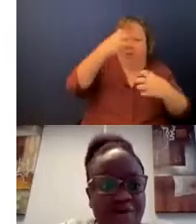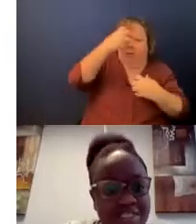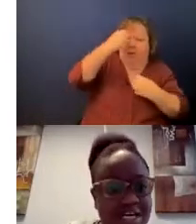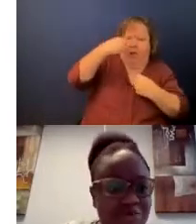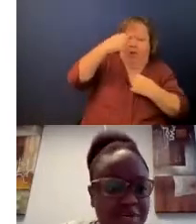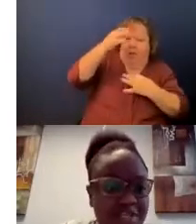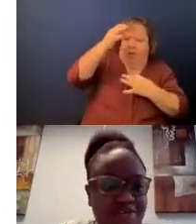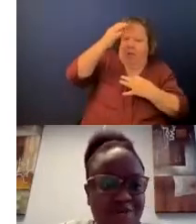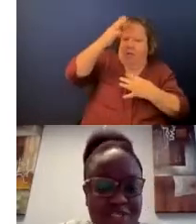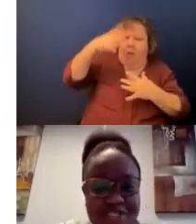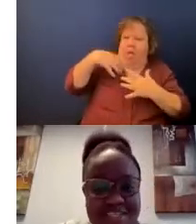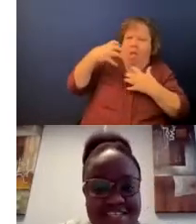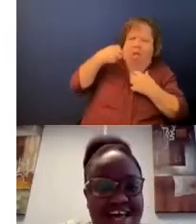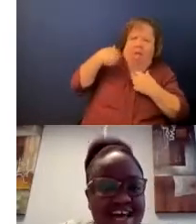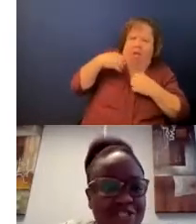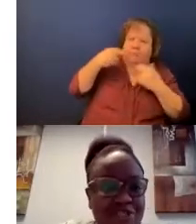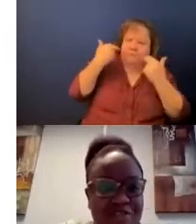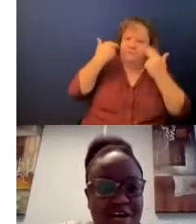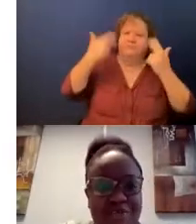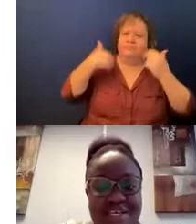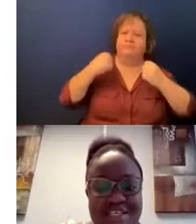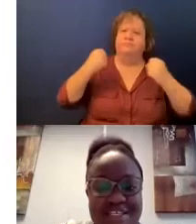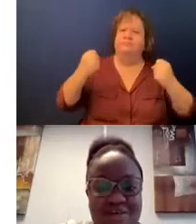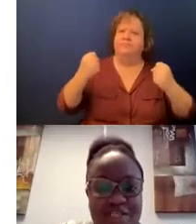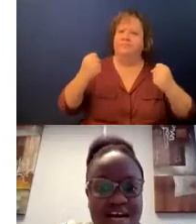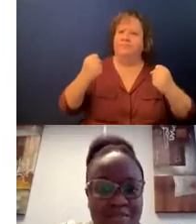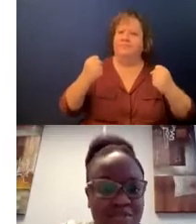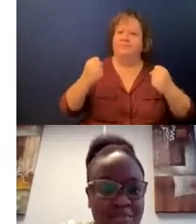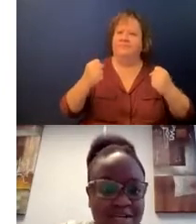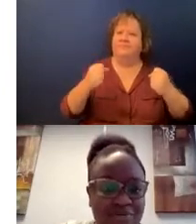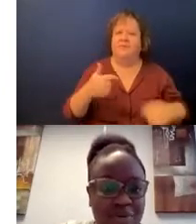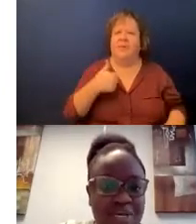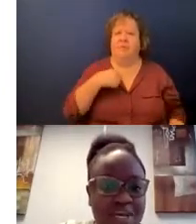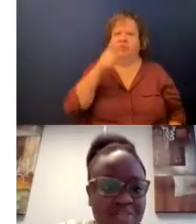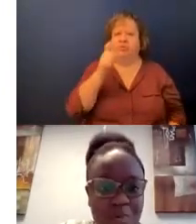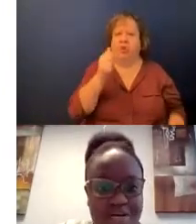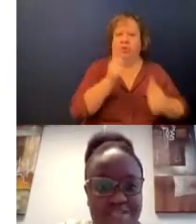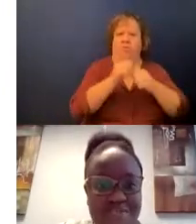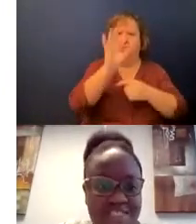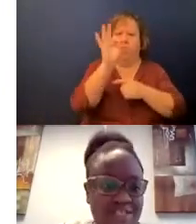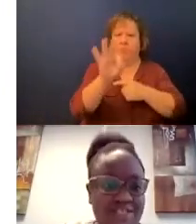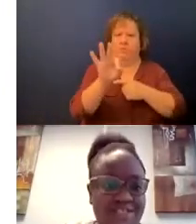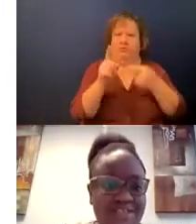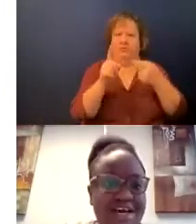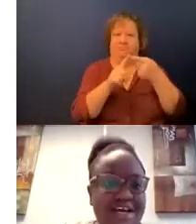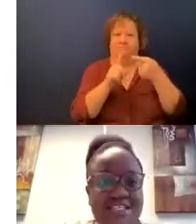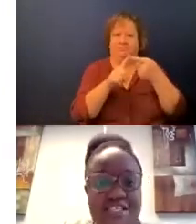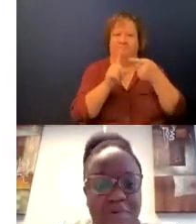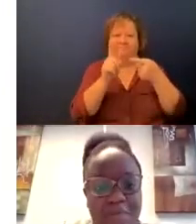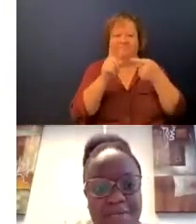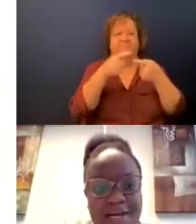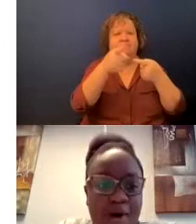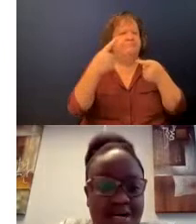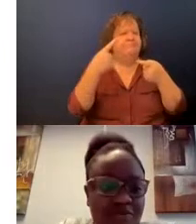And we're going to start with a few questions. And so the first one is, what comes to mind when you hear the word research? This